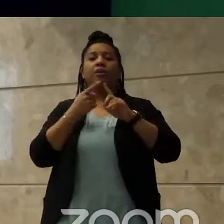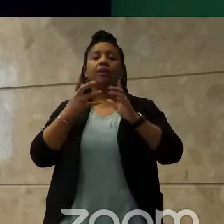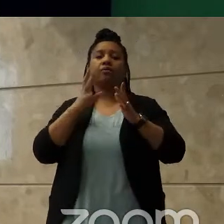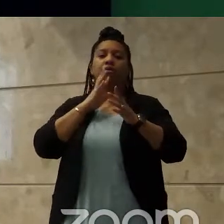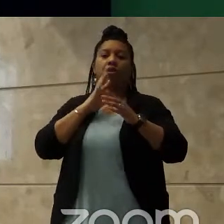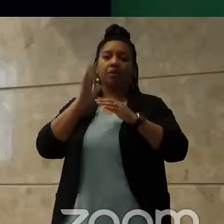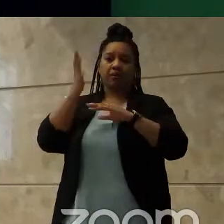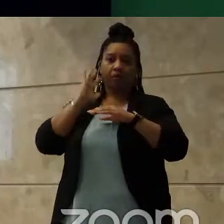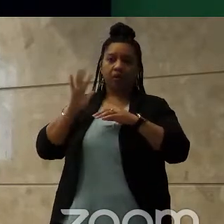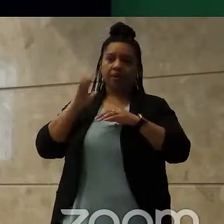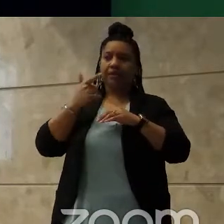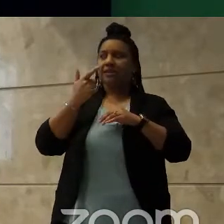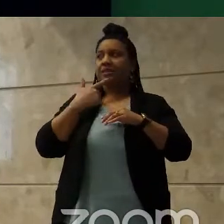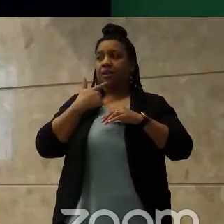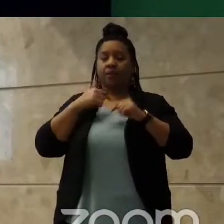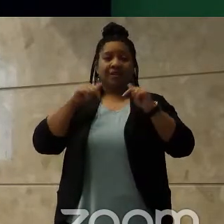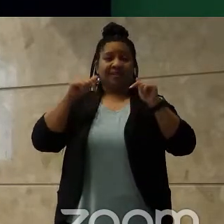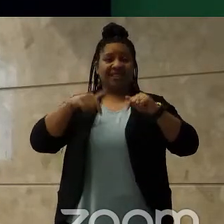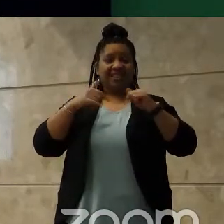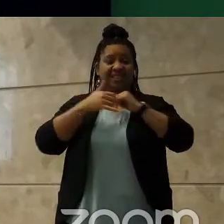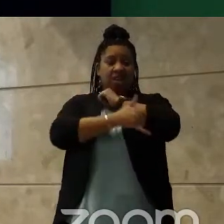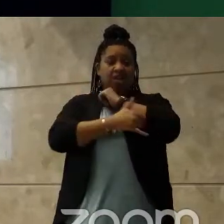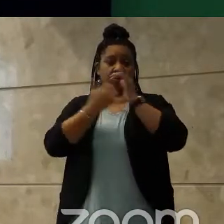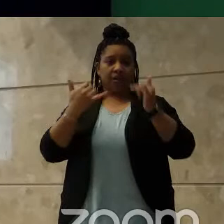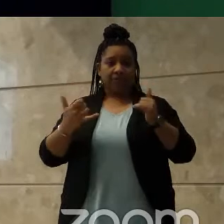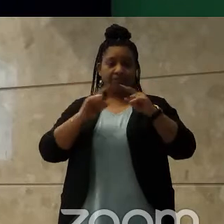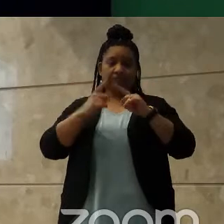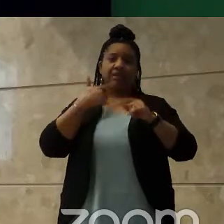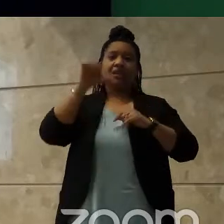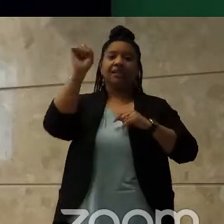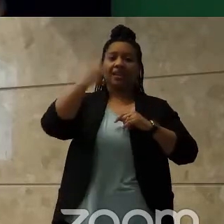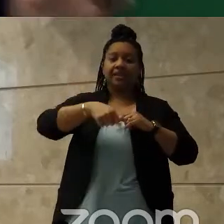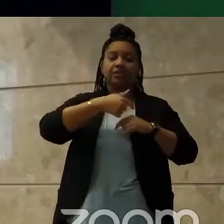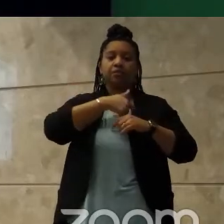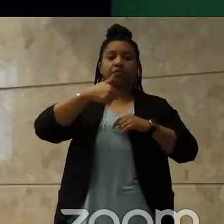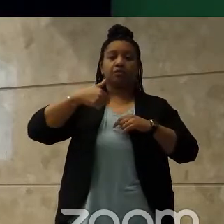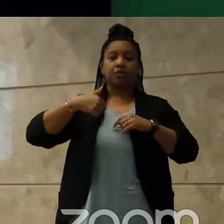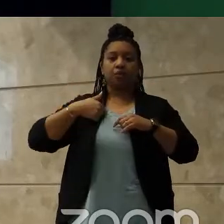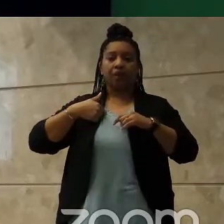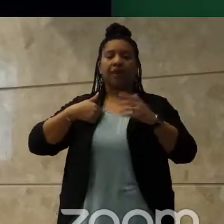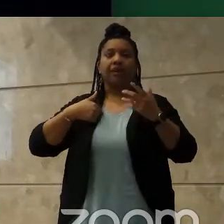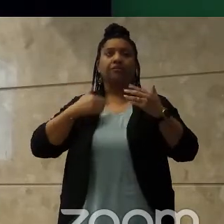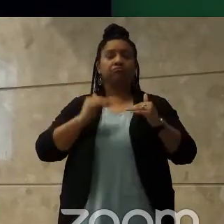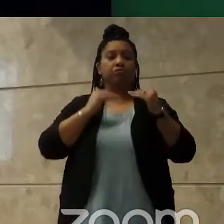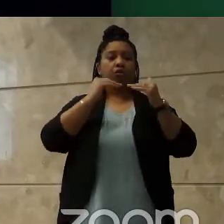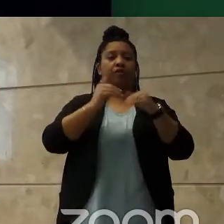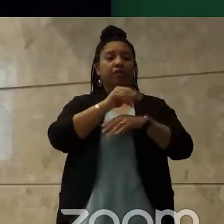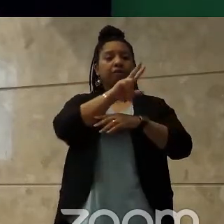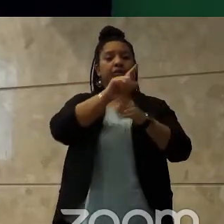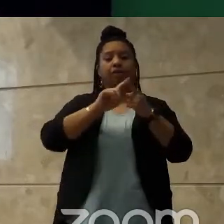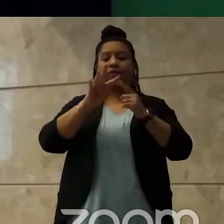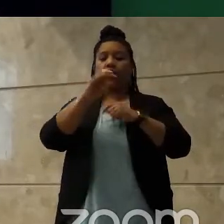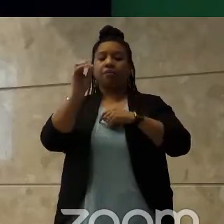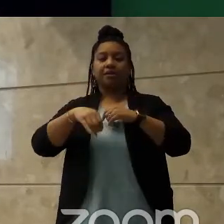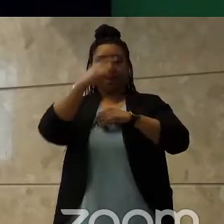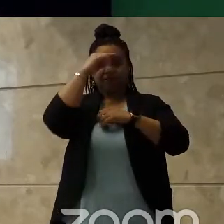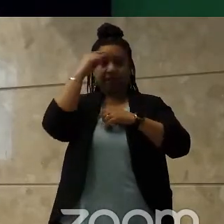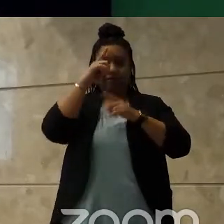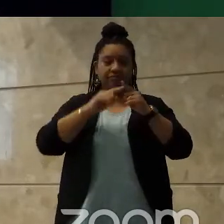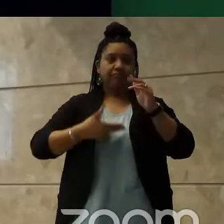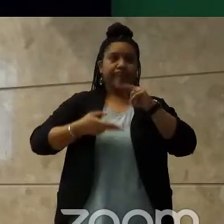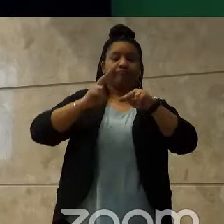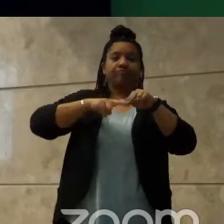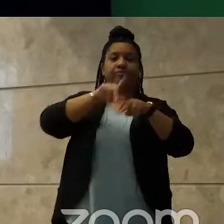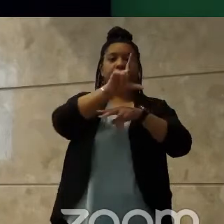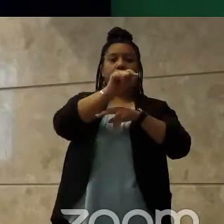said to me, where are we in this country right now? What can we say? Yes, we've moved from the 3-4% blacks up to 20 to 30% blacks with a